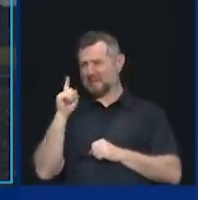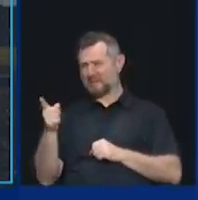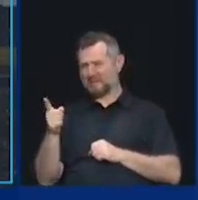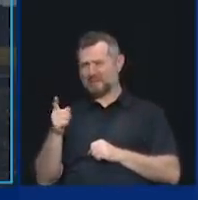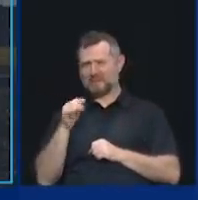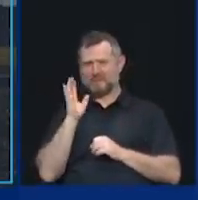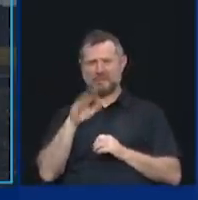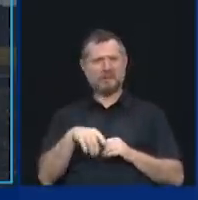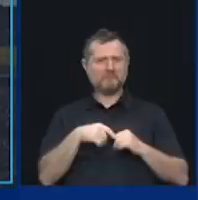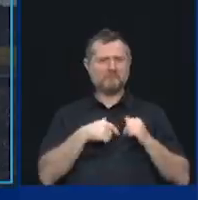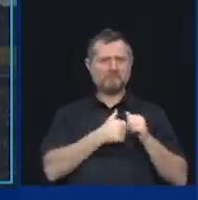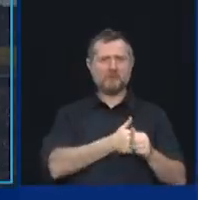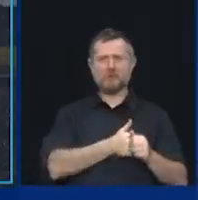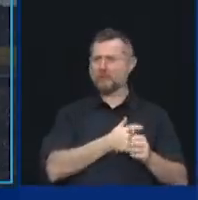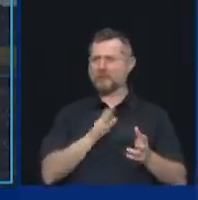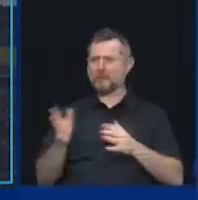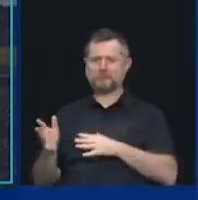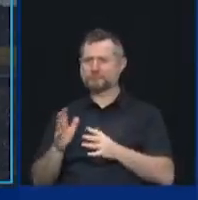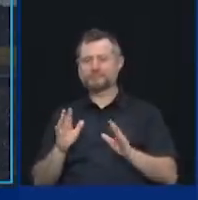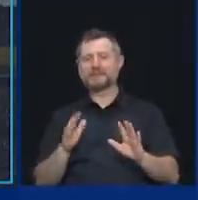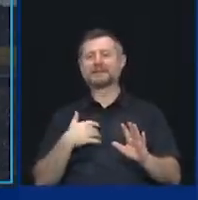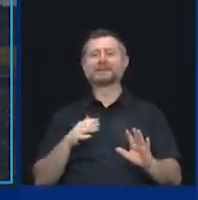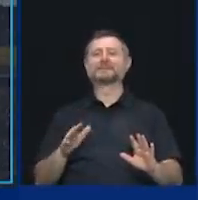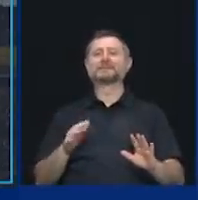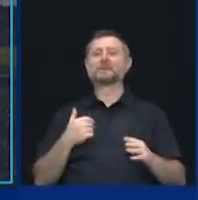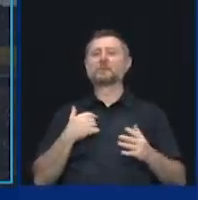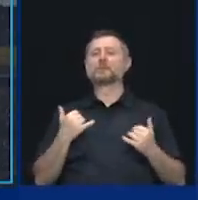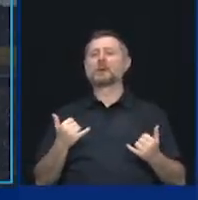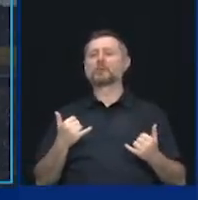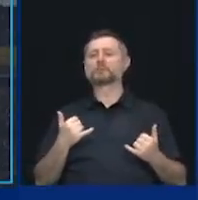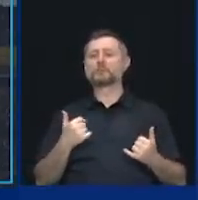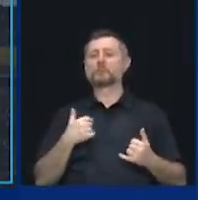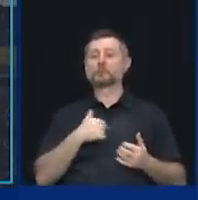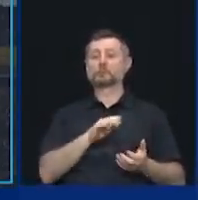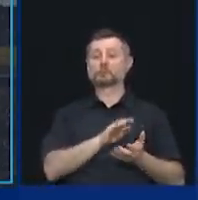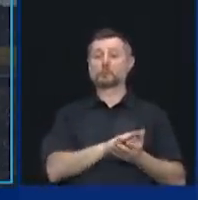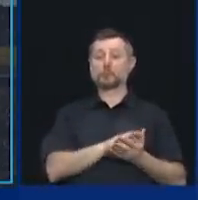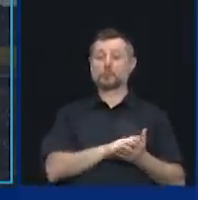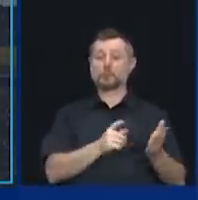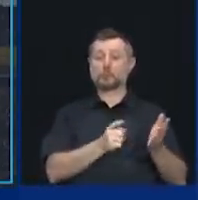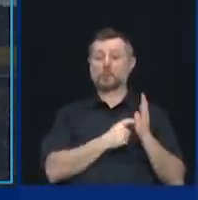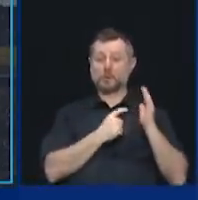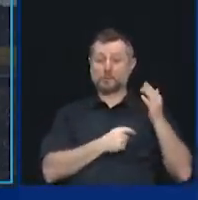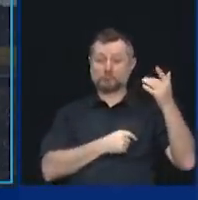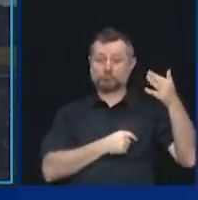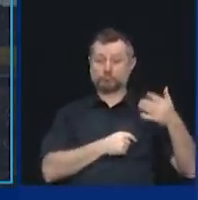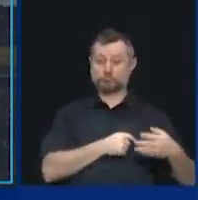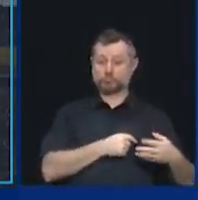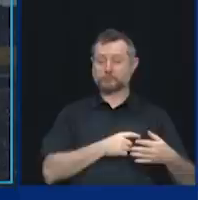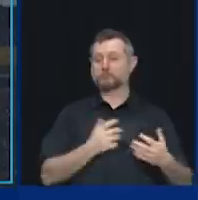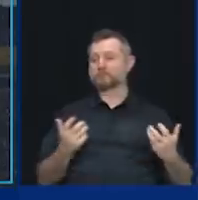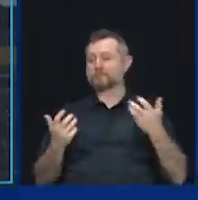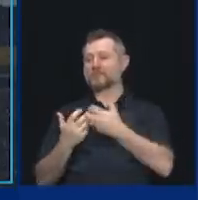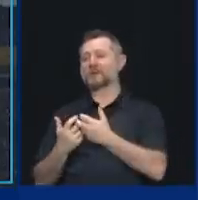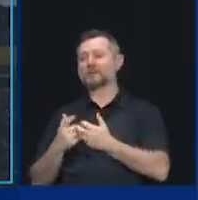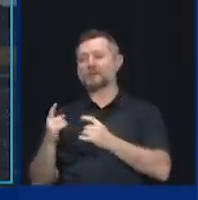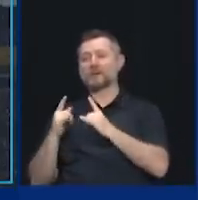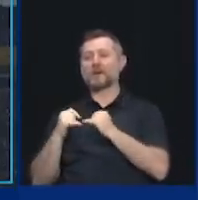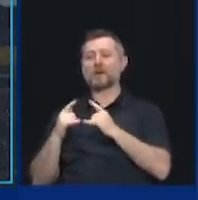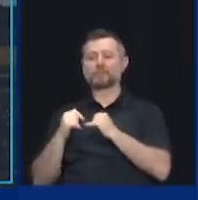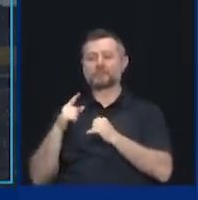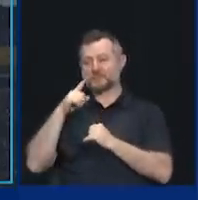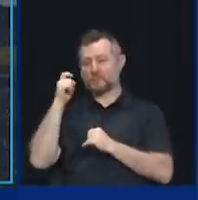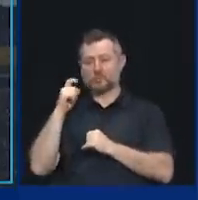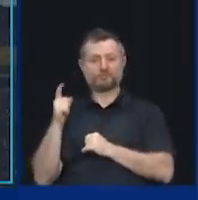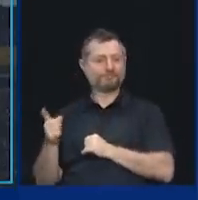follow the rules. So we're going to align them for schools outside. If you can